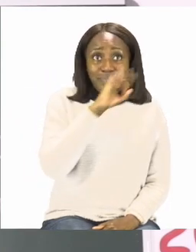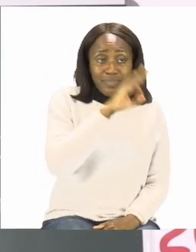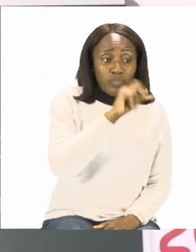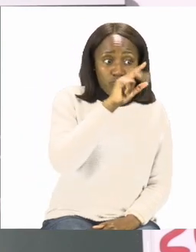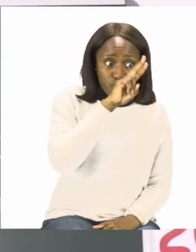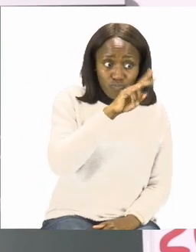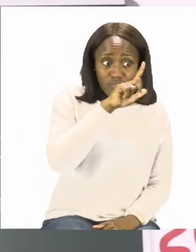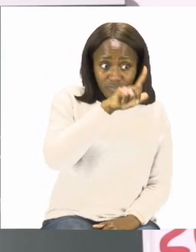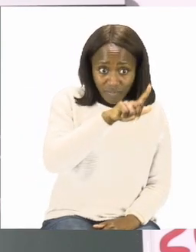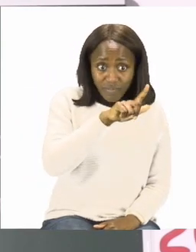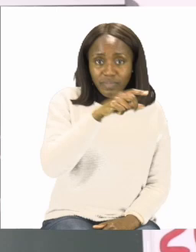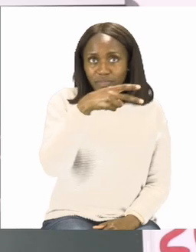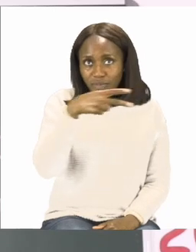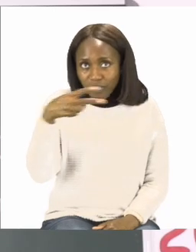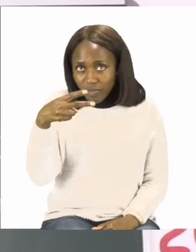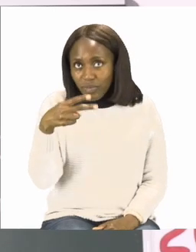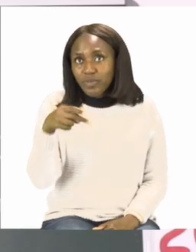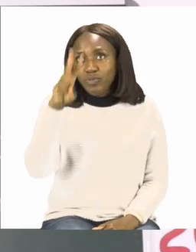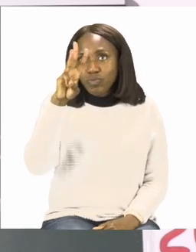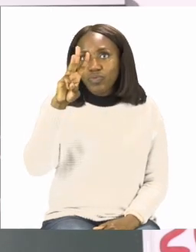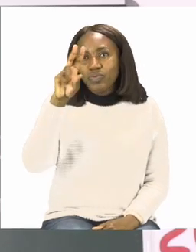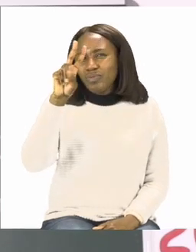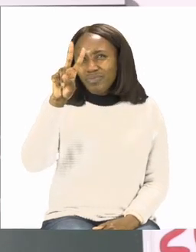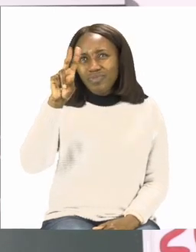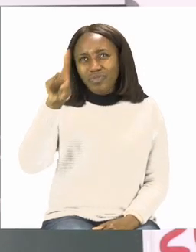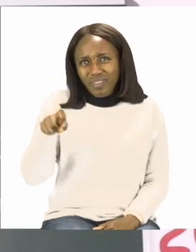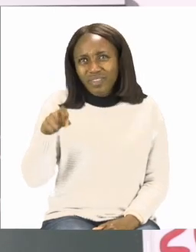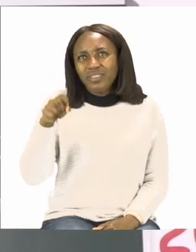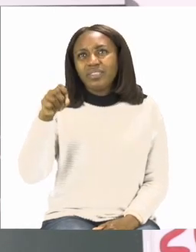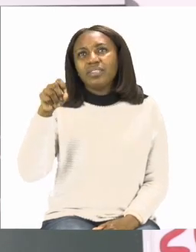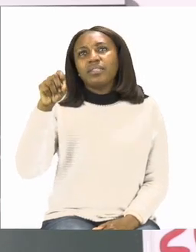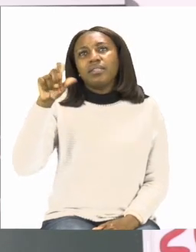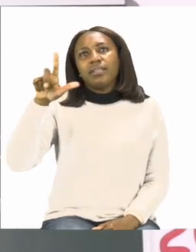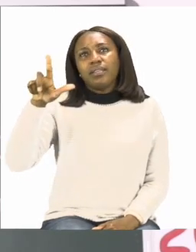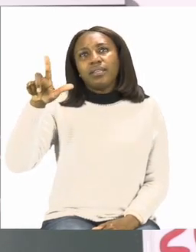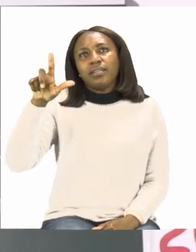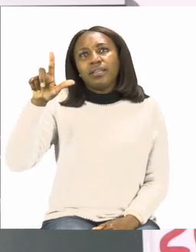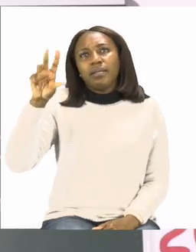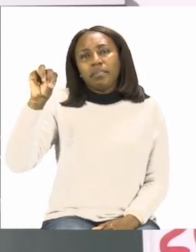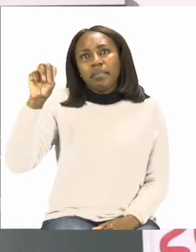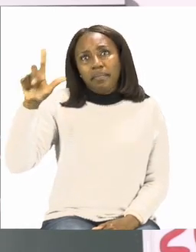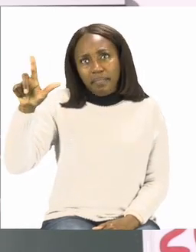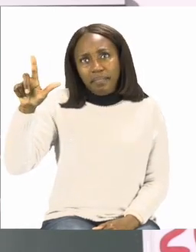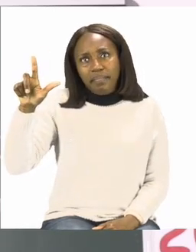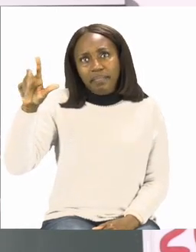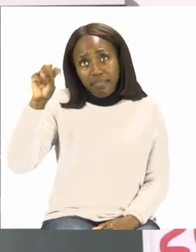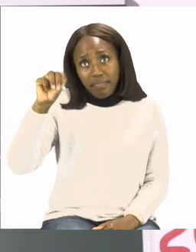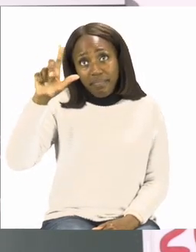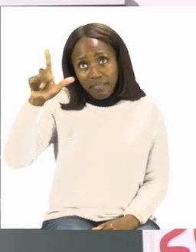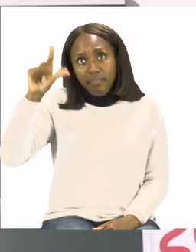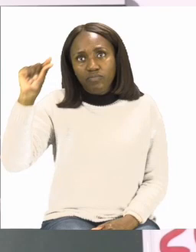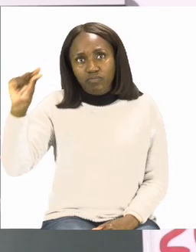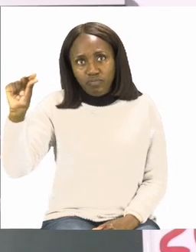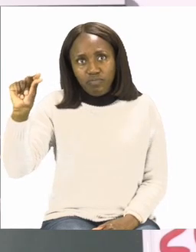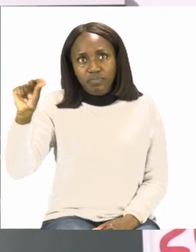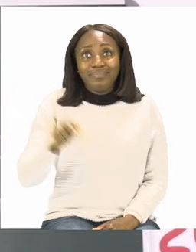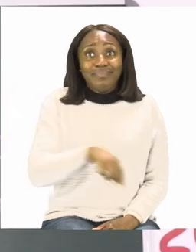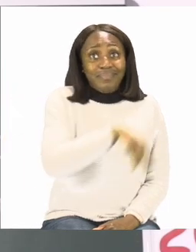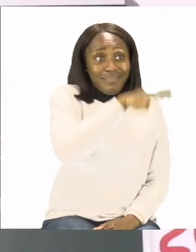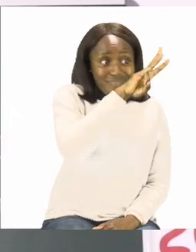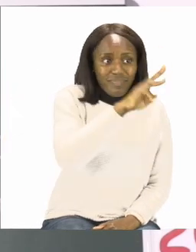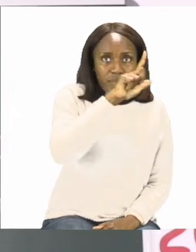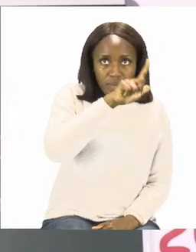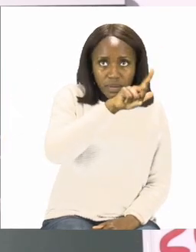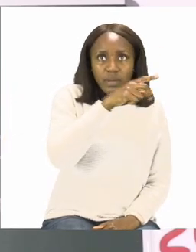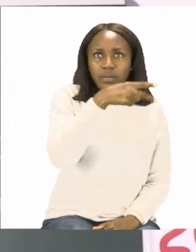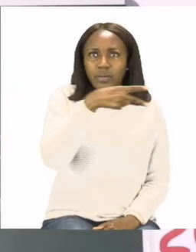liters, that means we also have 2,000 milliliters. If we have 3